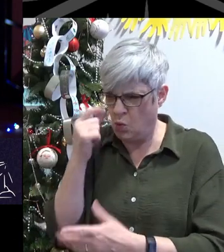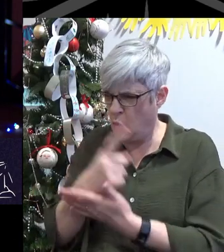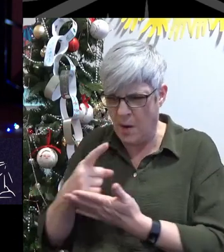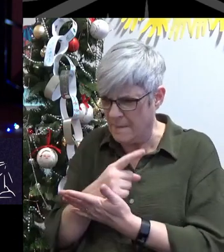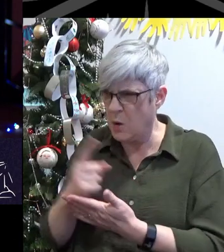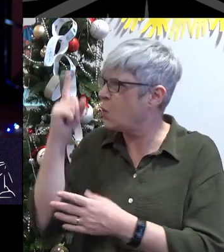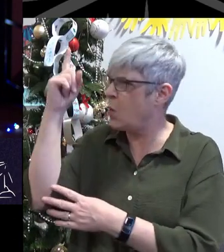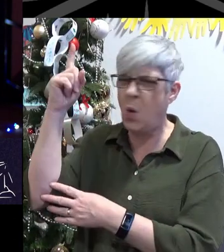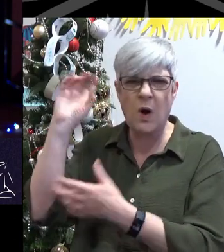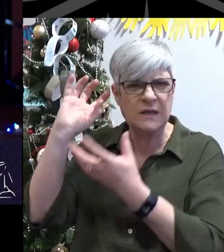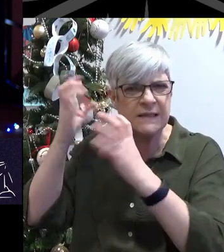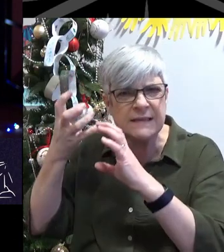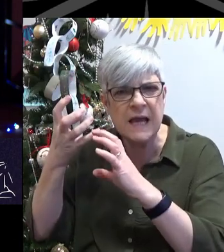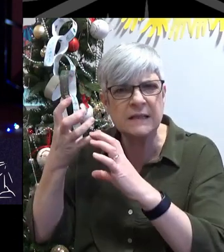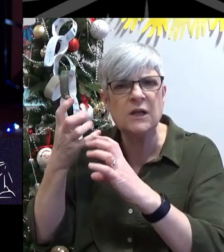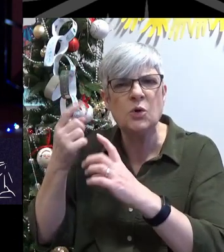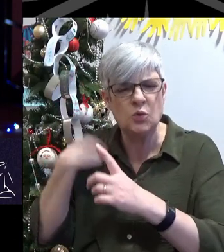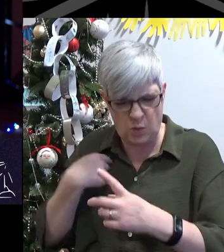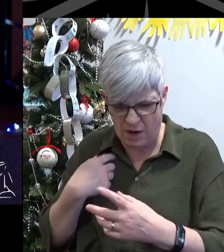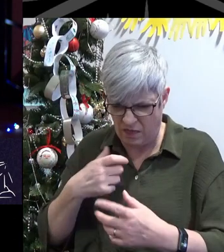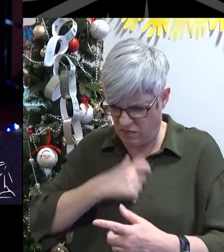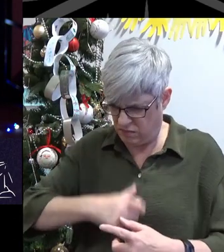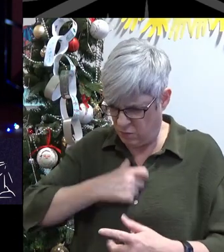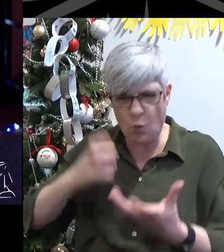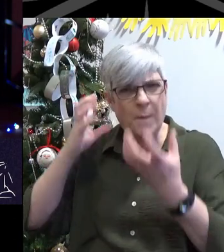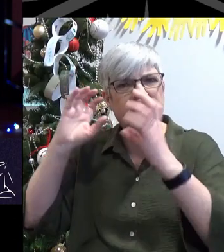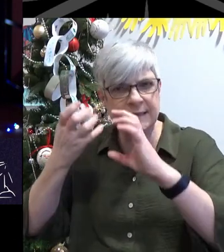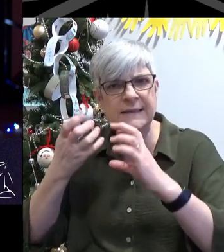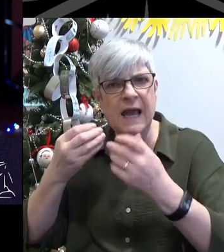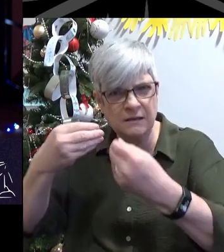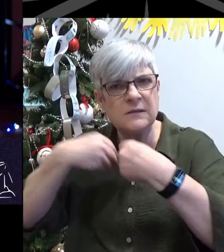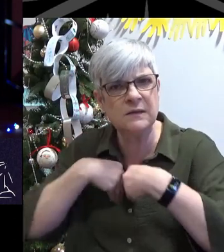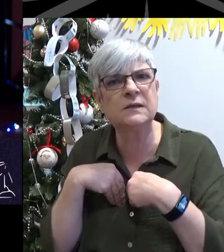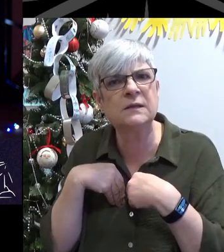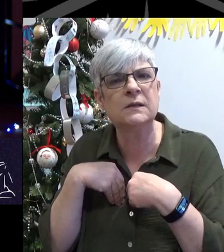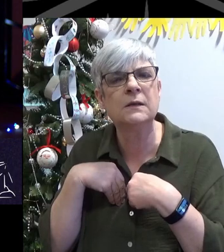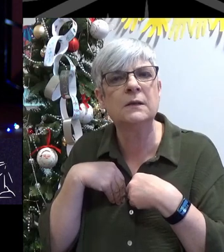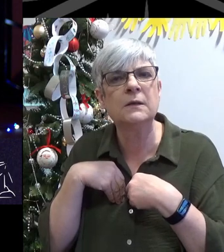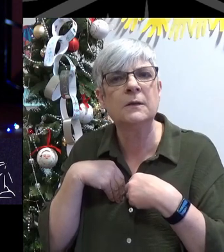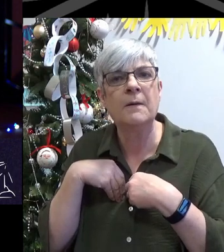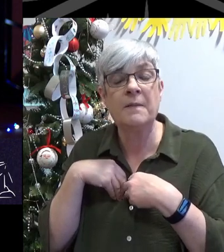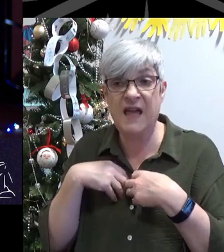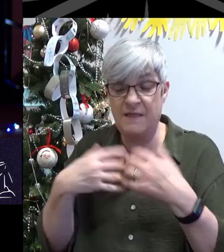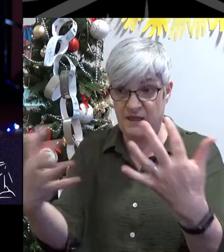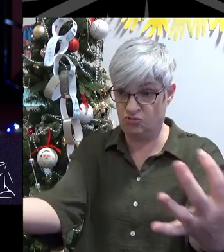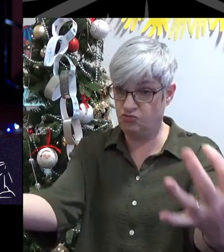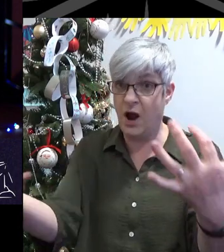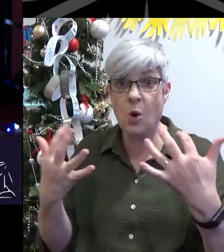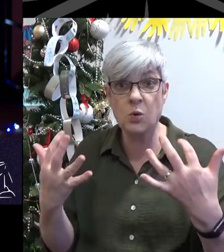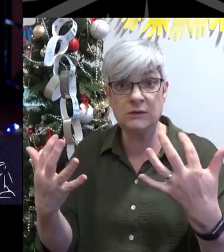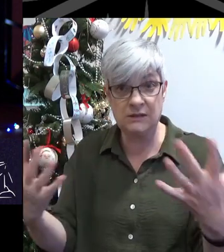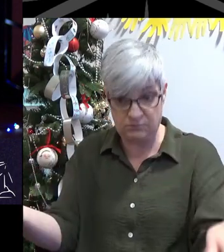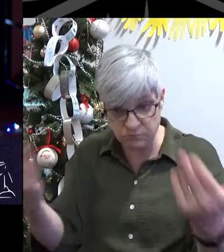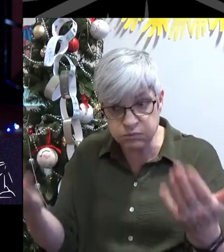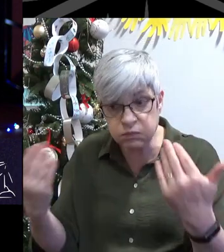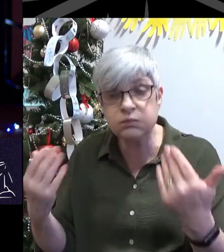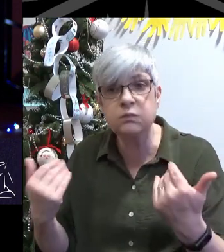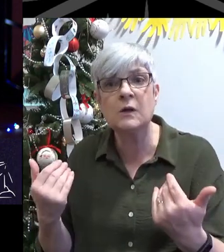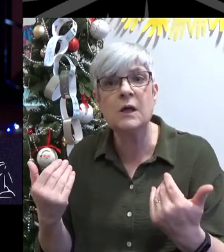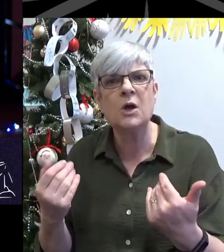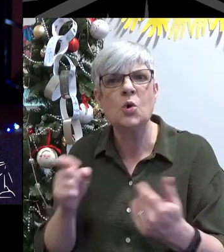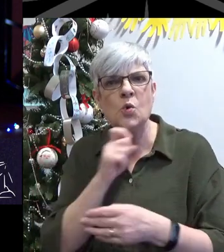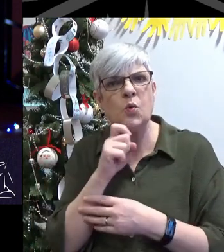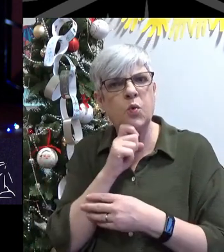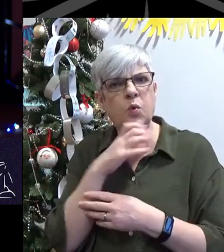of God, but merely human concerns." And then he called the crowd to him along with his disciples and said,